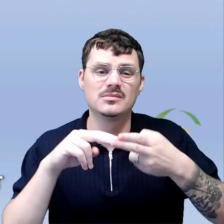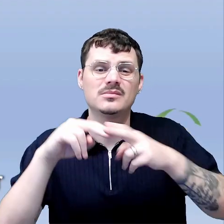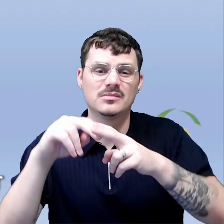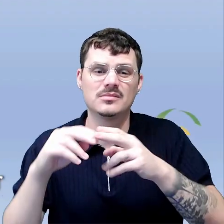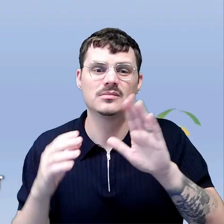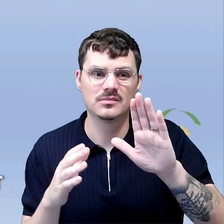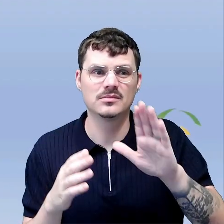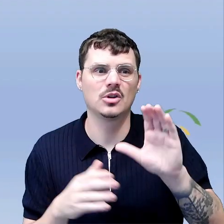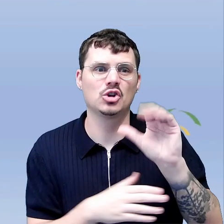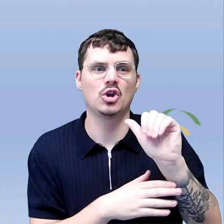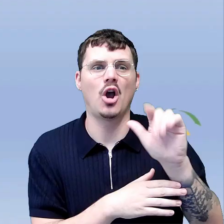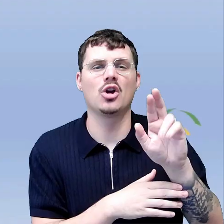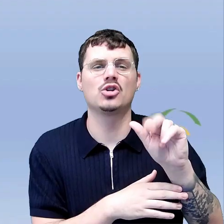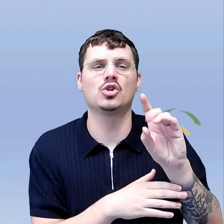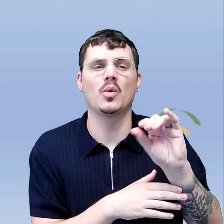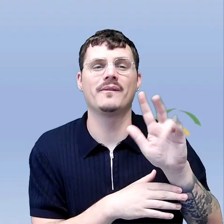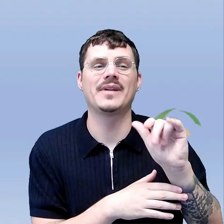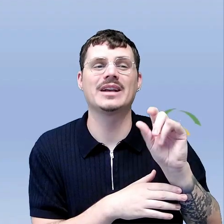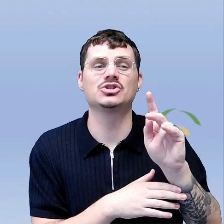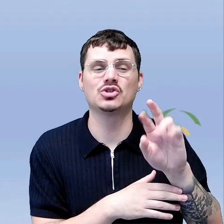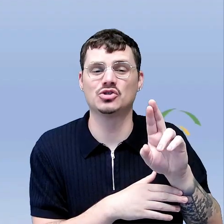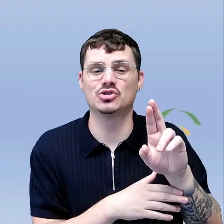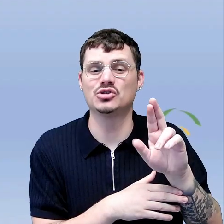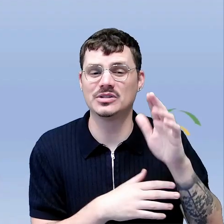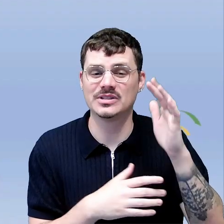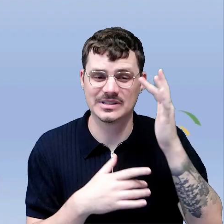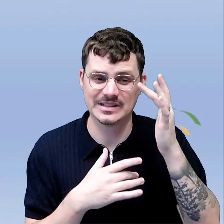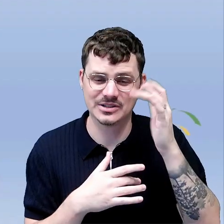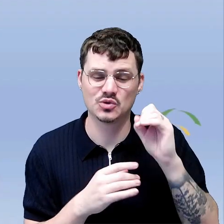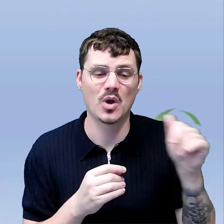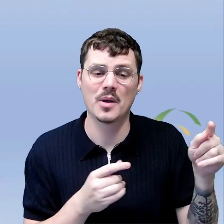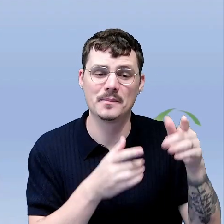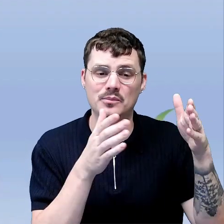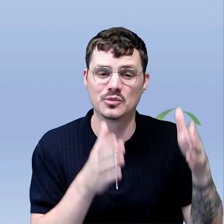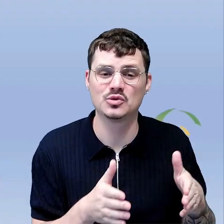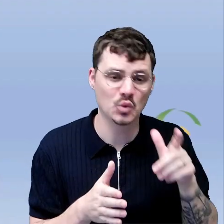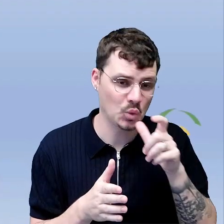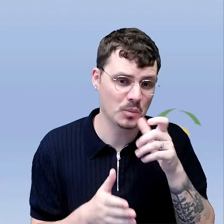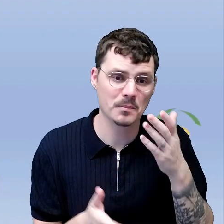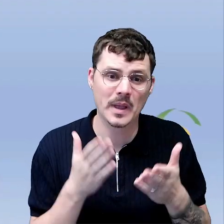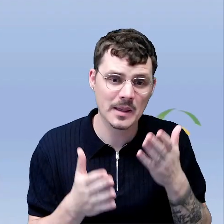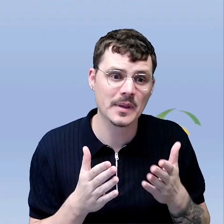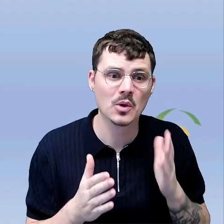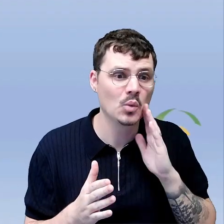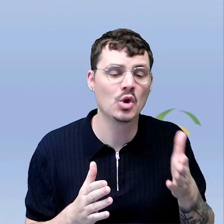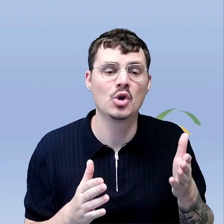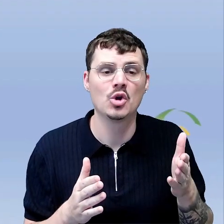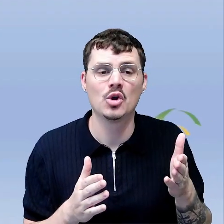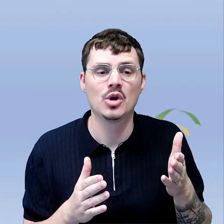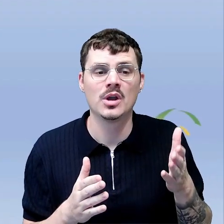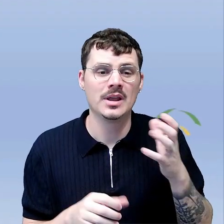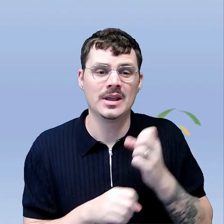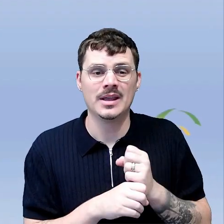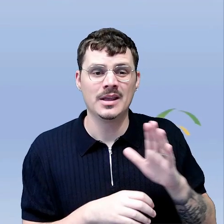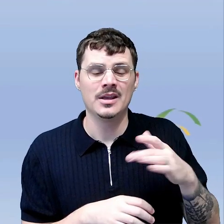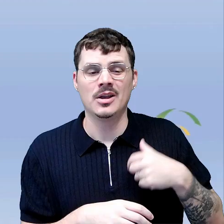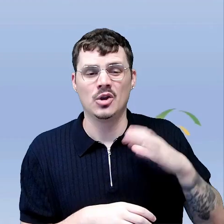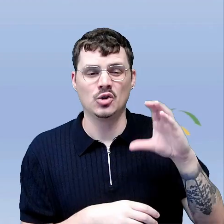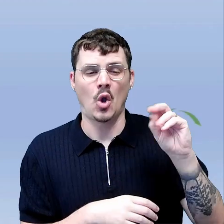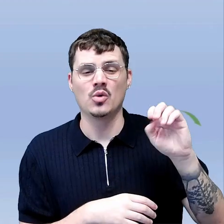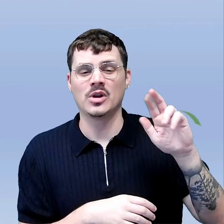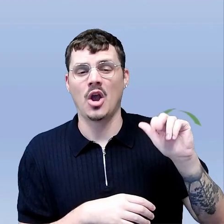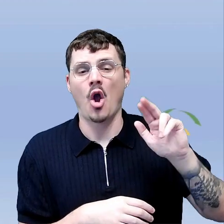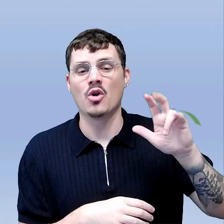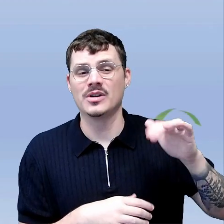of cardiovascular disease. So a person who was probably going to get coronary artery disease